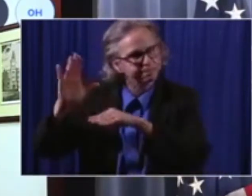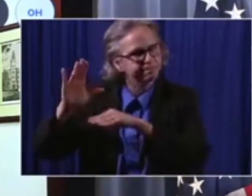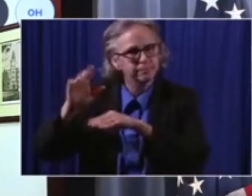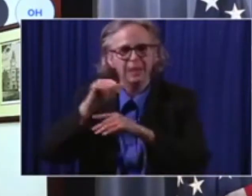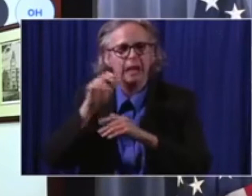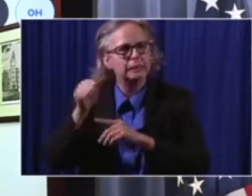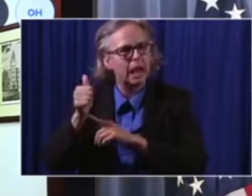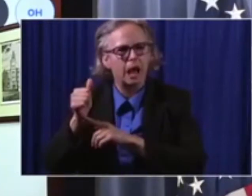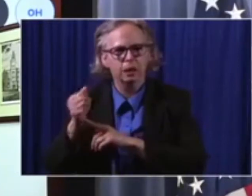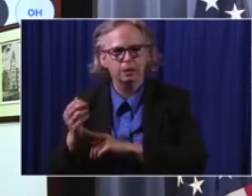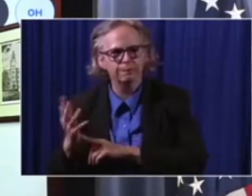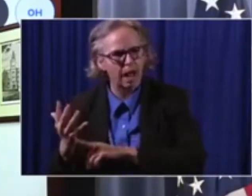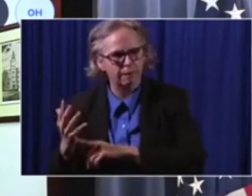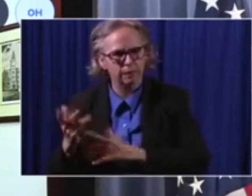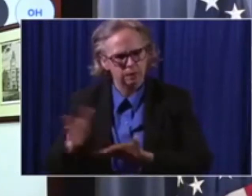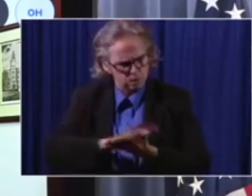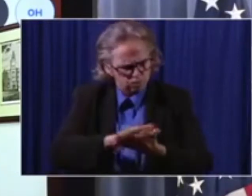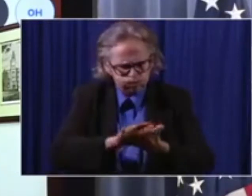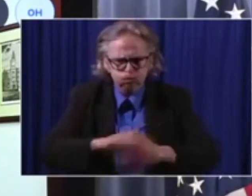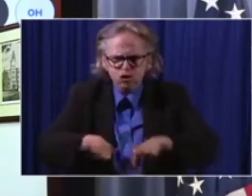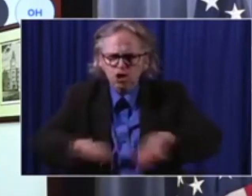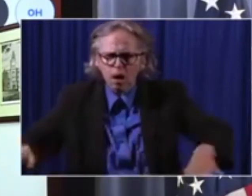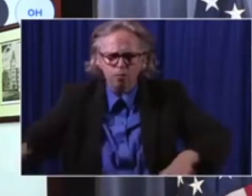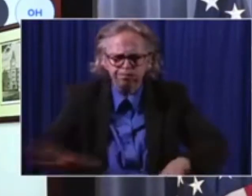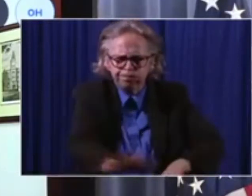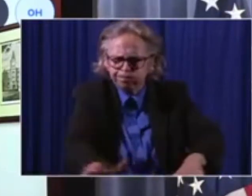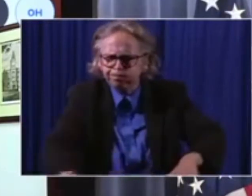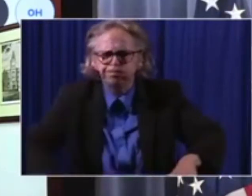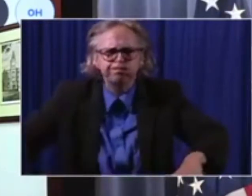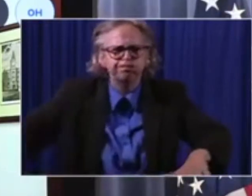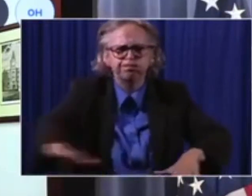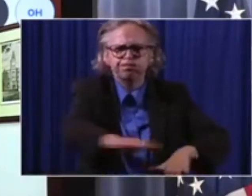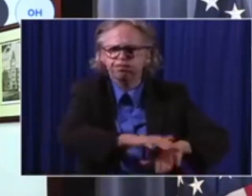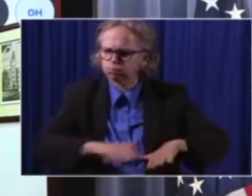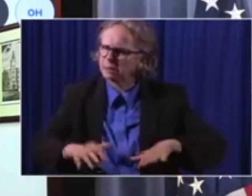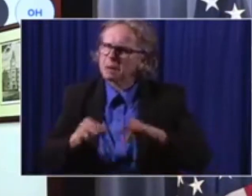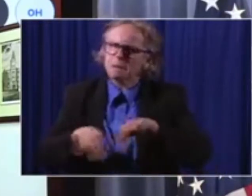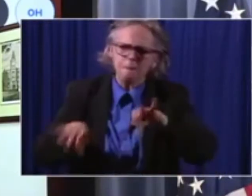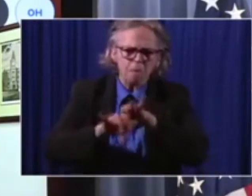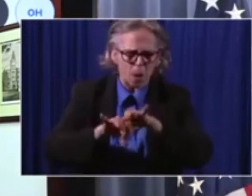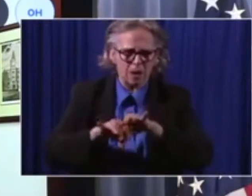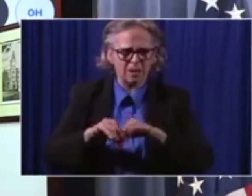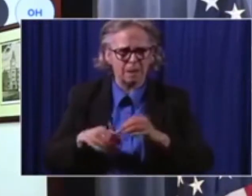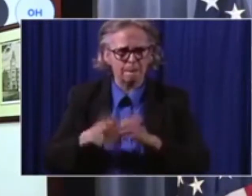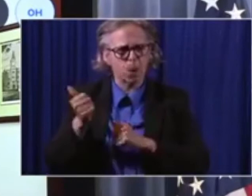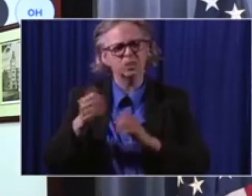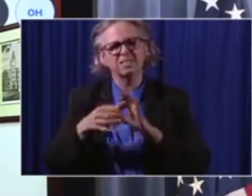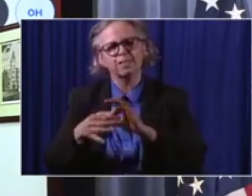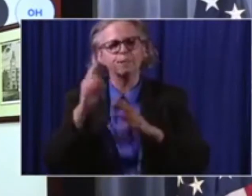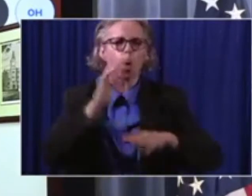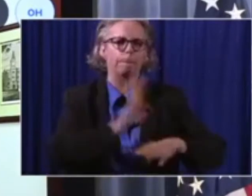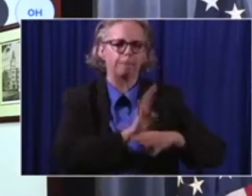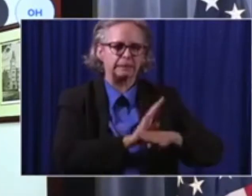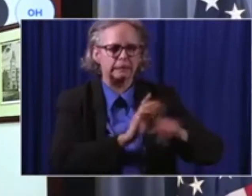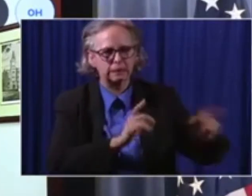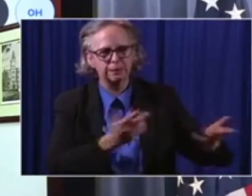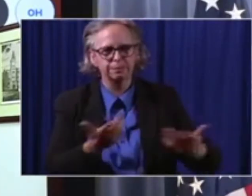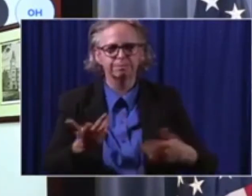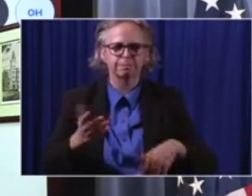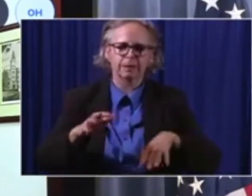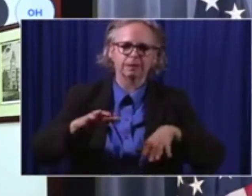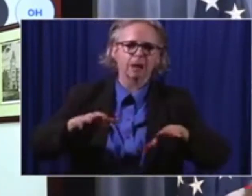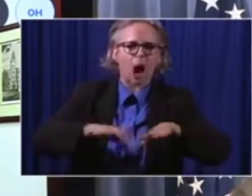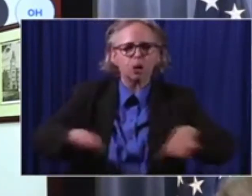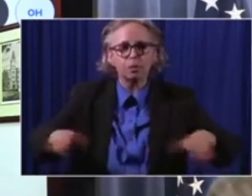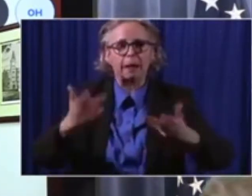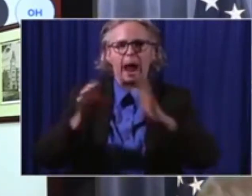certainly cleaning high-touch surfaces. That's mainly something for businesses in terms of countertops, doorknobs, elevator buttons, and so forth. But